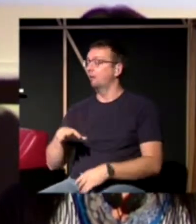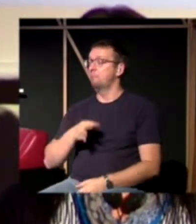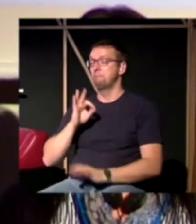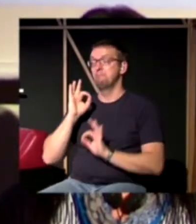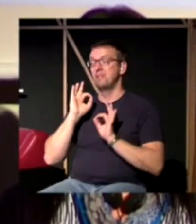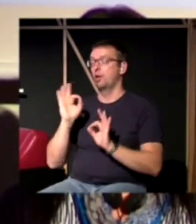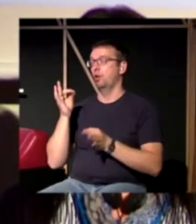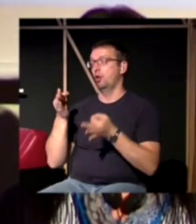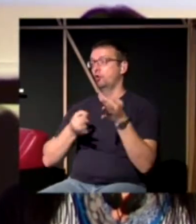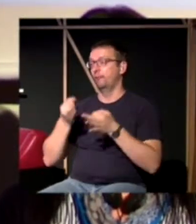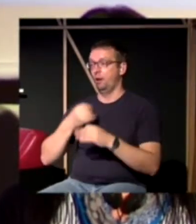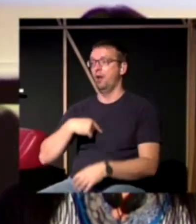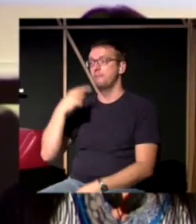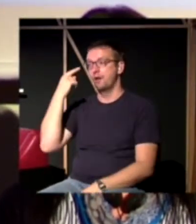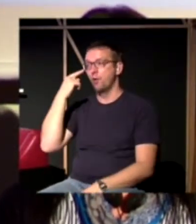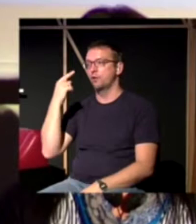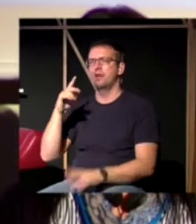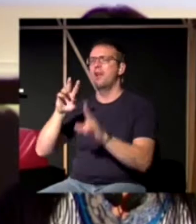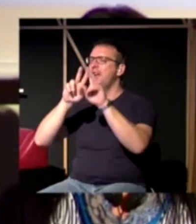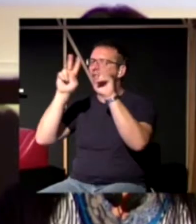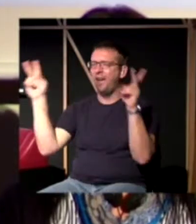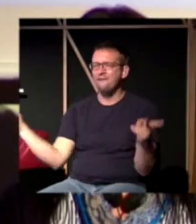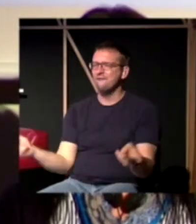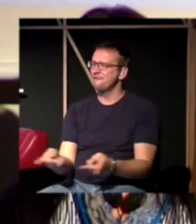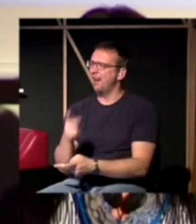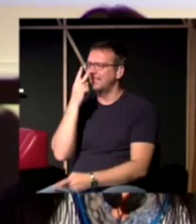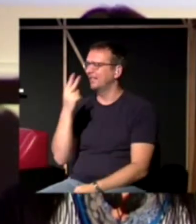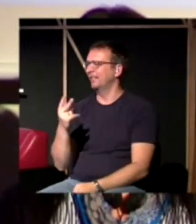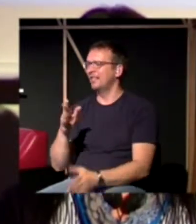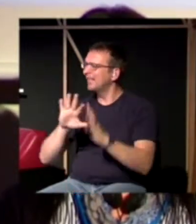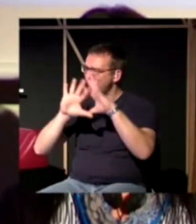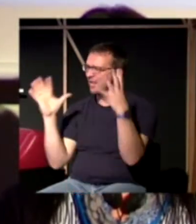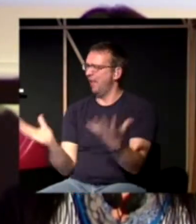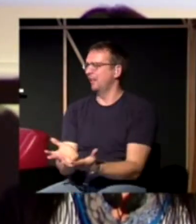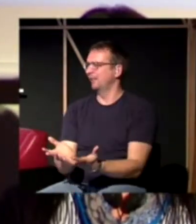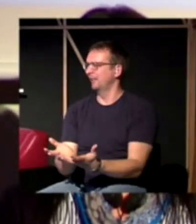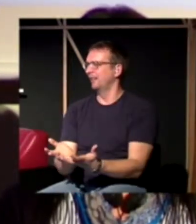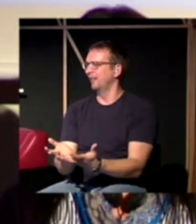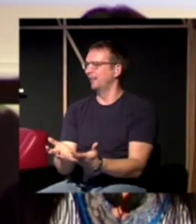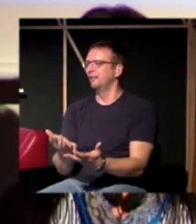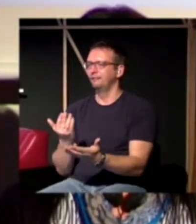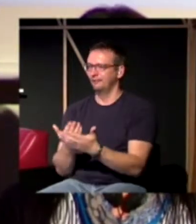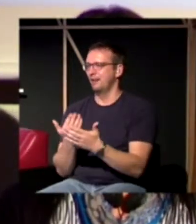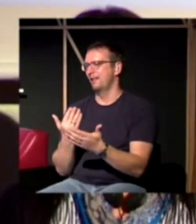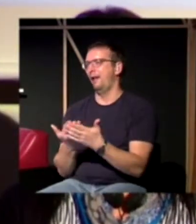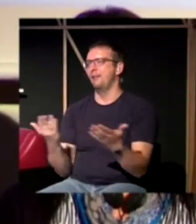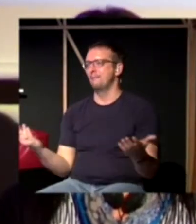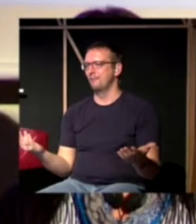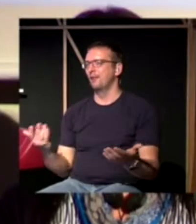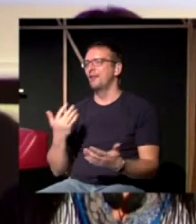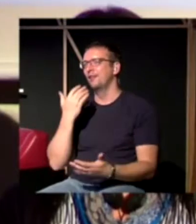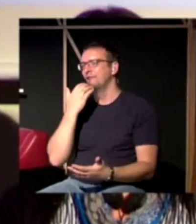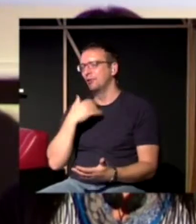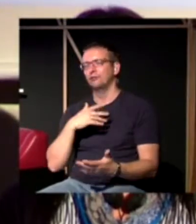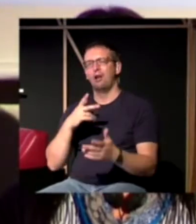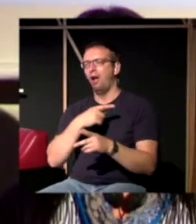world. But on the contrary, it made it better. So in every single country of the world, you could see the image, and we are really proud we